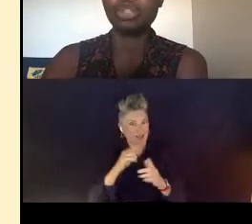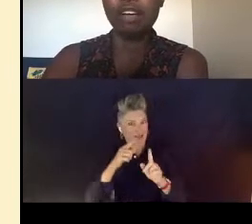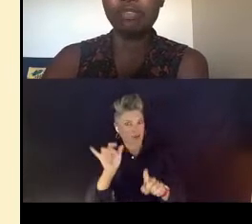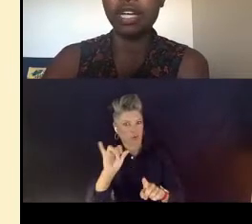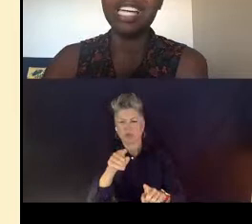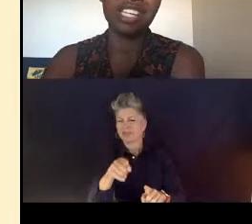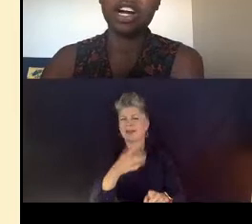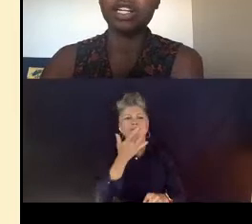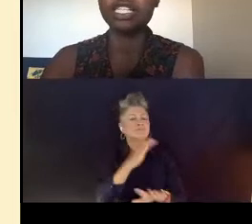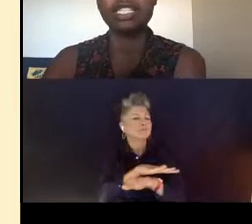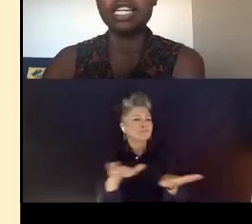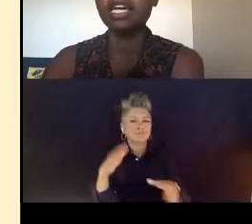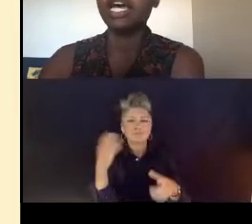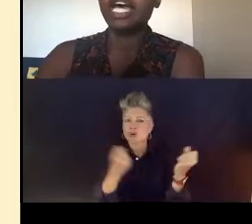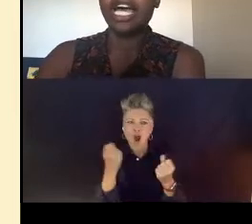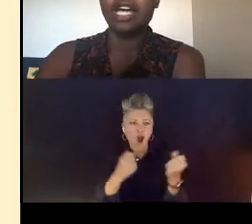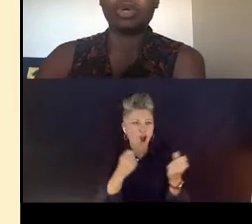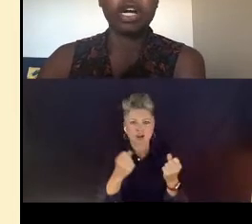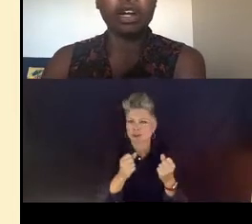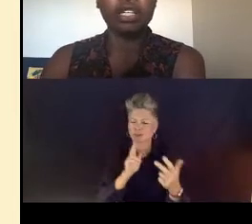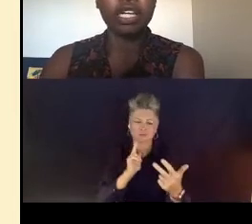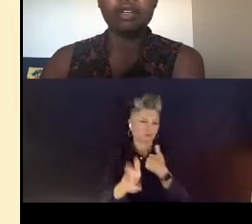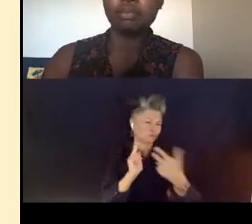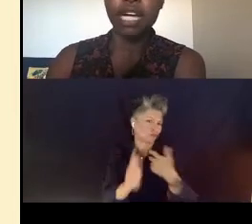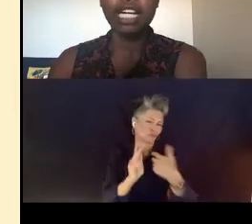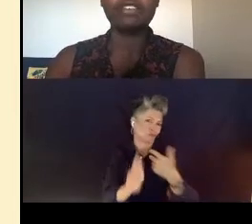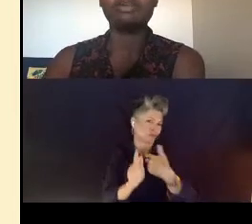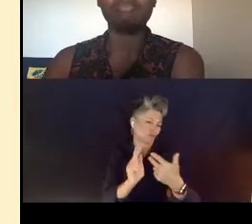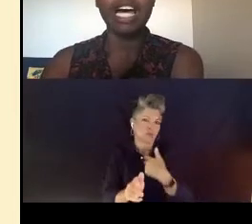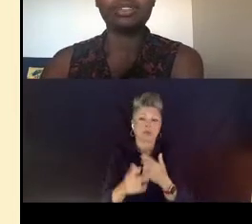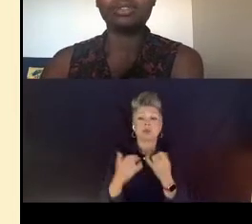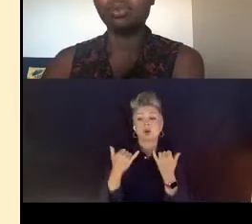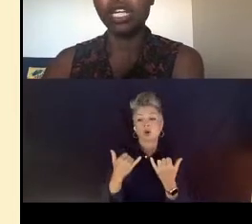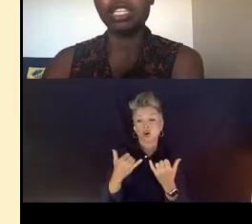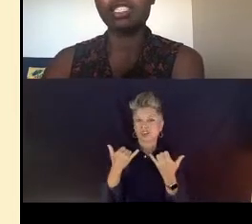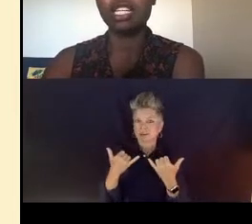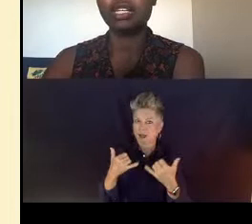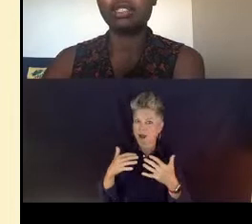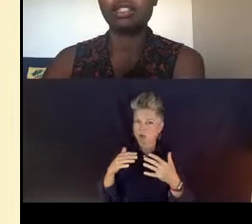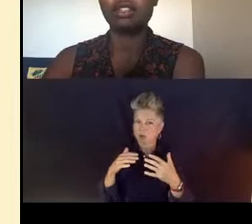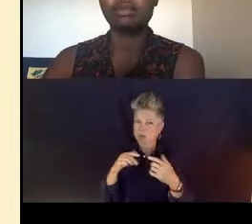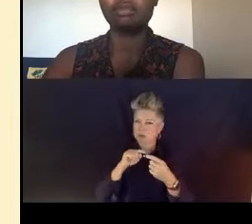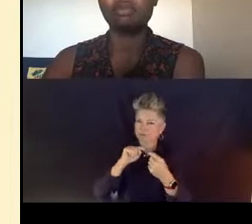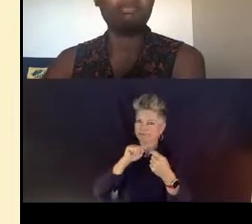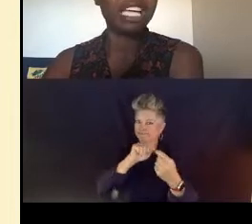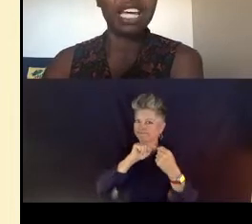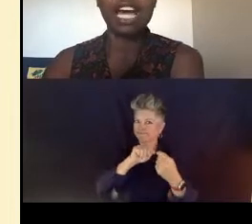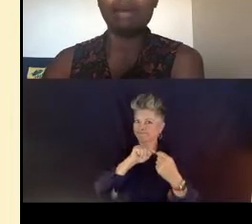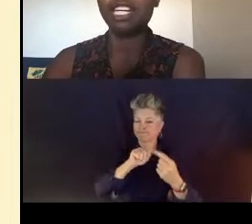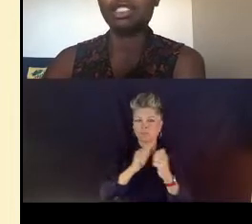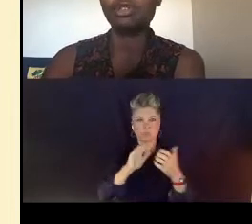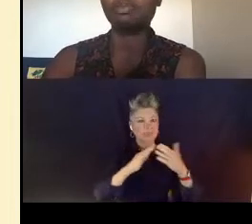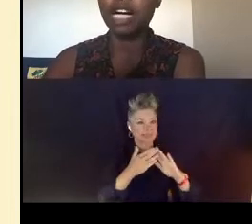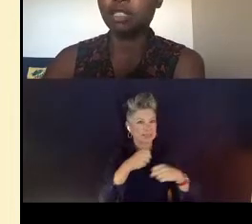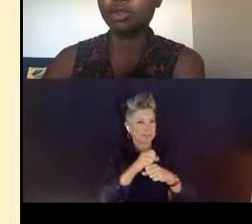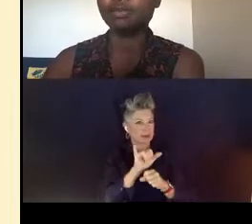car traffic as they currently see. And we're currently kind of in a battle with the city to make that happen